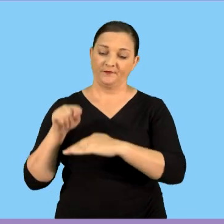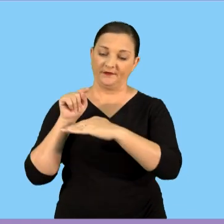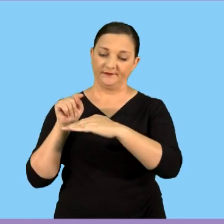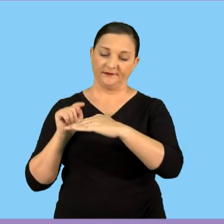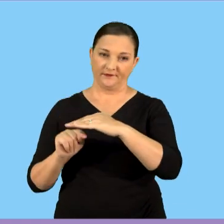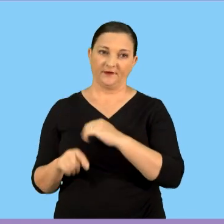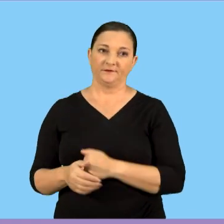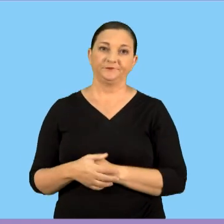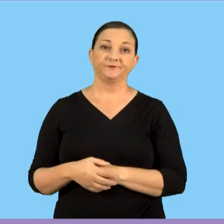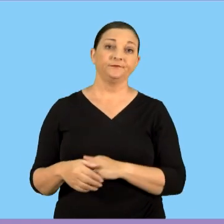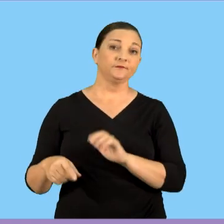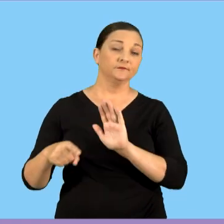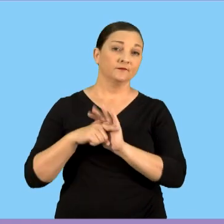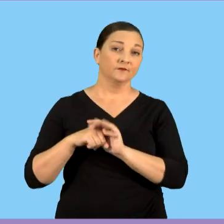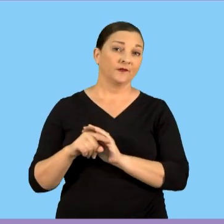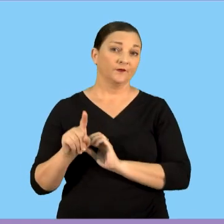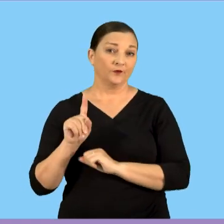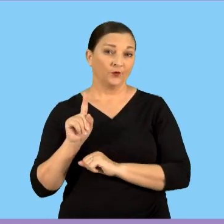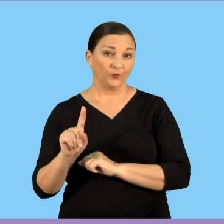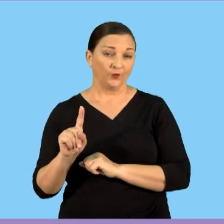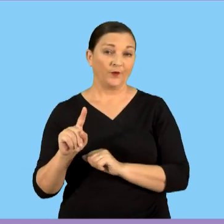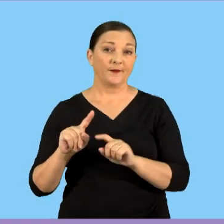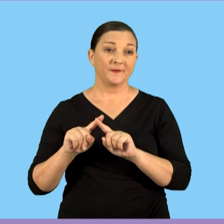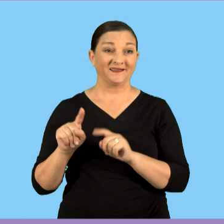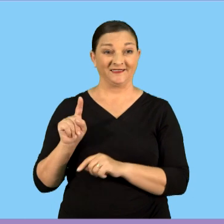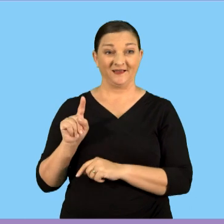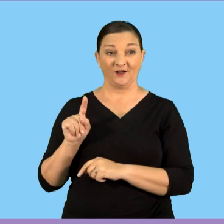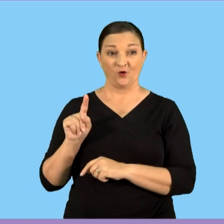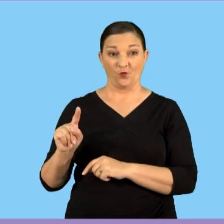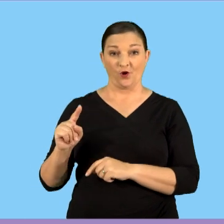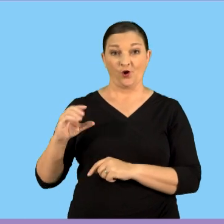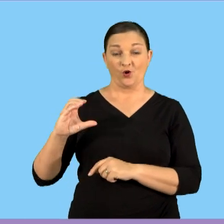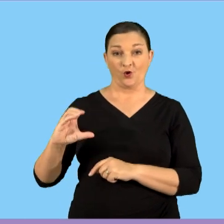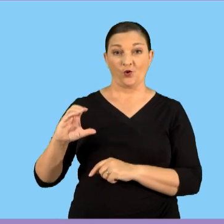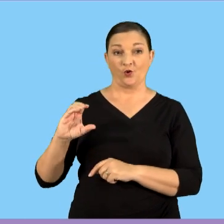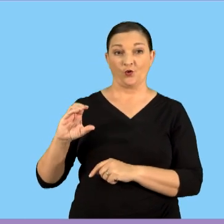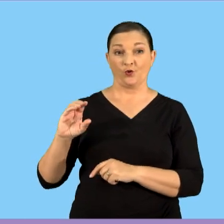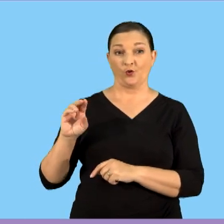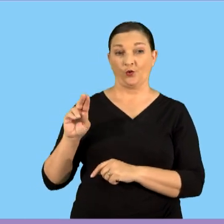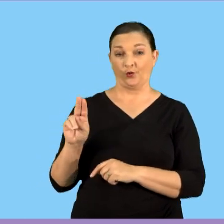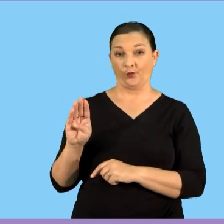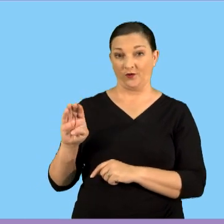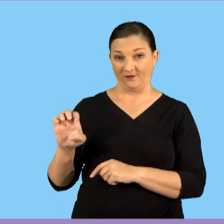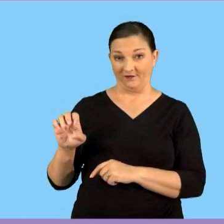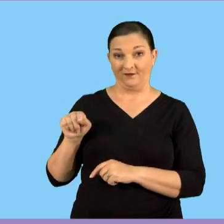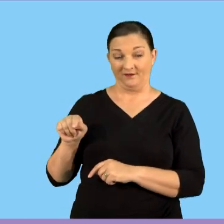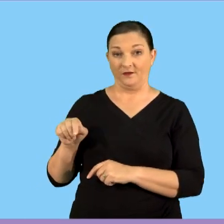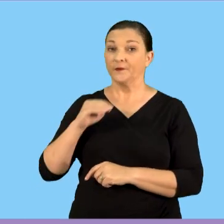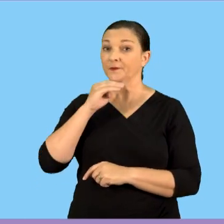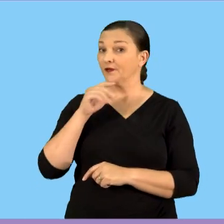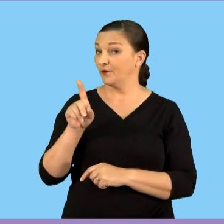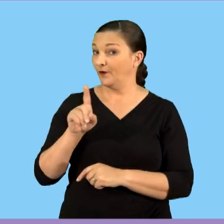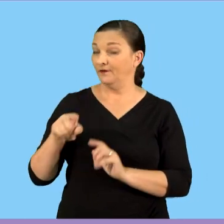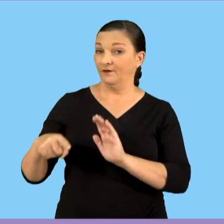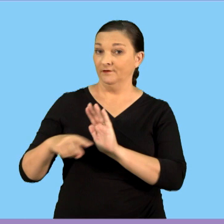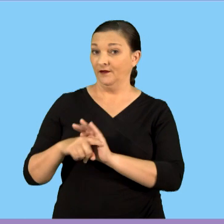And we are going to divide that by a negative 1 cubed. So remember, negative 1 cubed